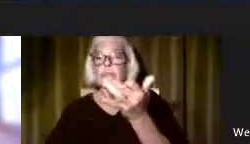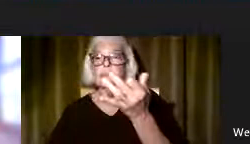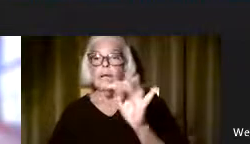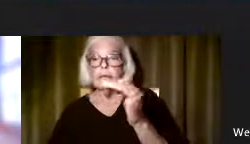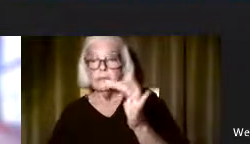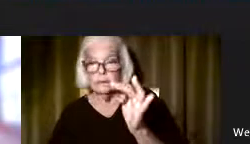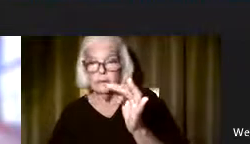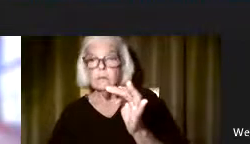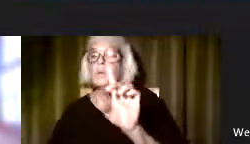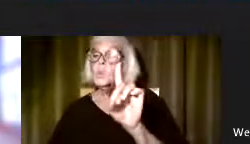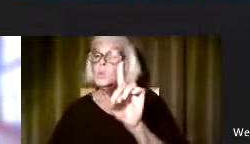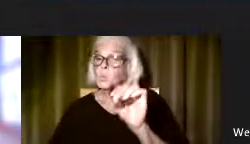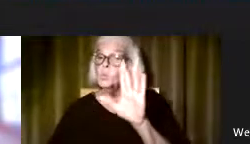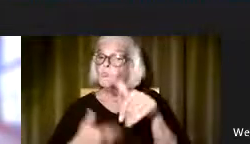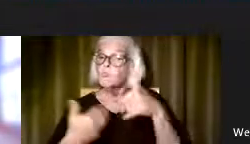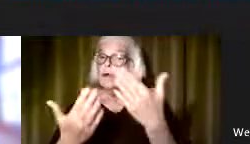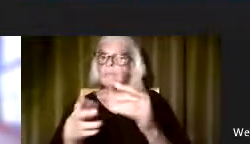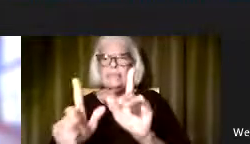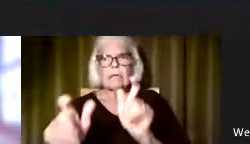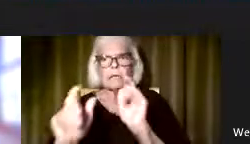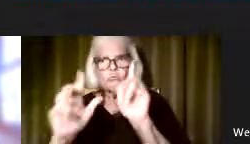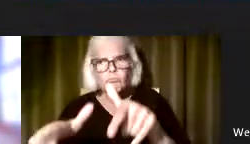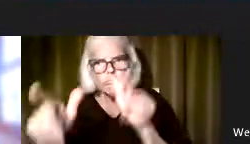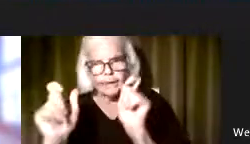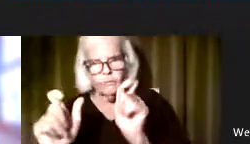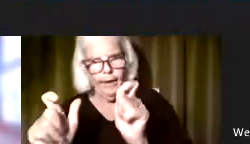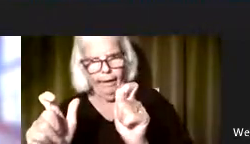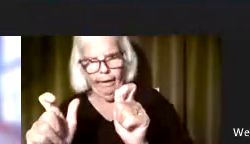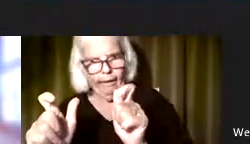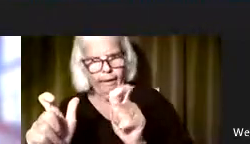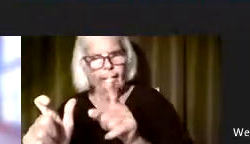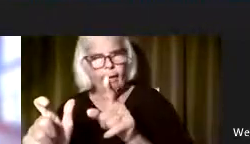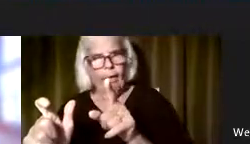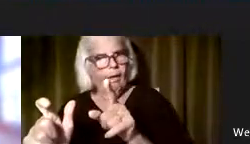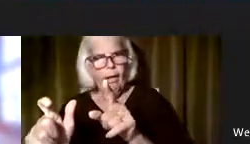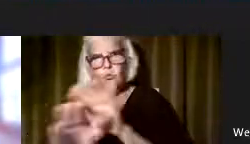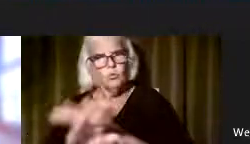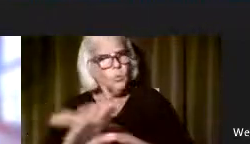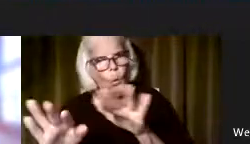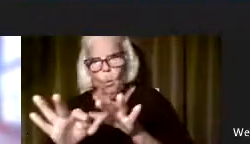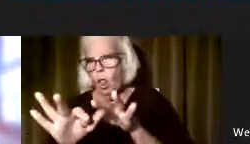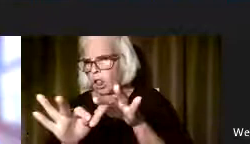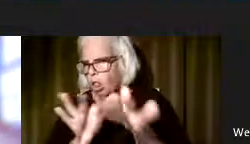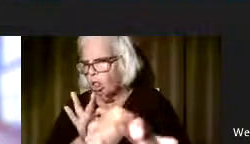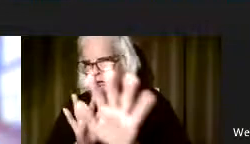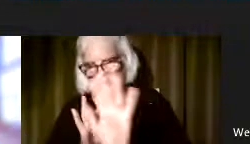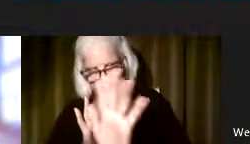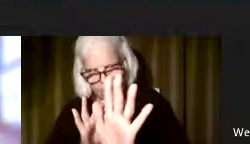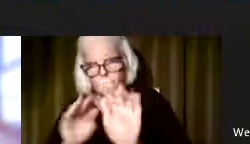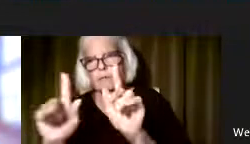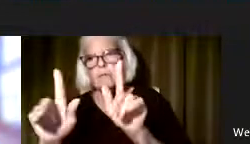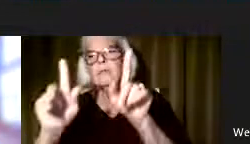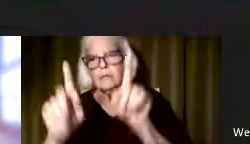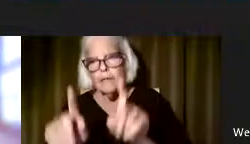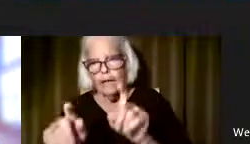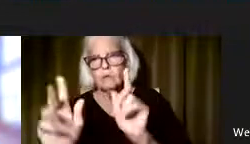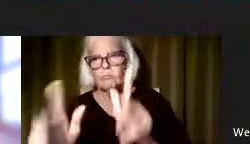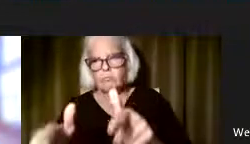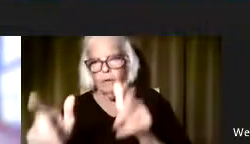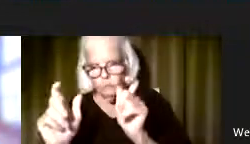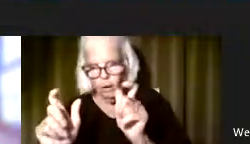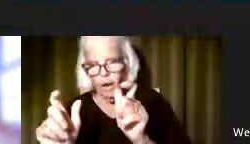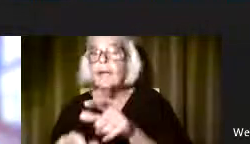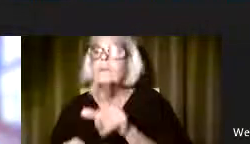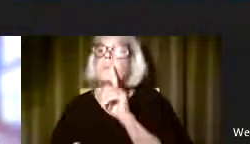away. And the general consensus would be the best test is the test that's available to you. So if you have an antigen test